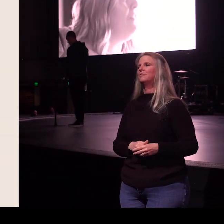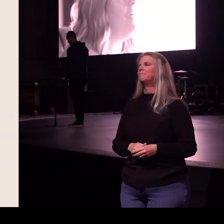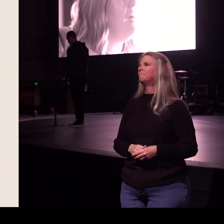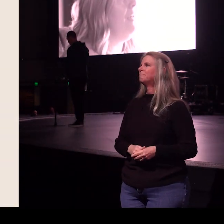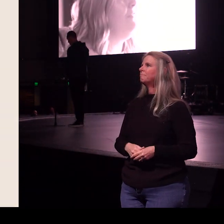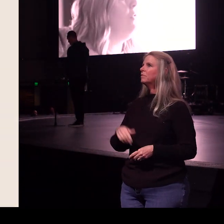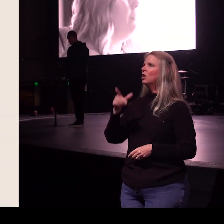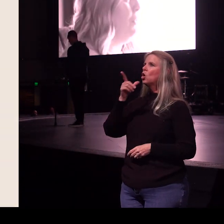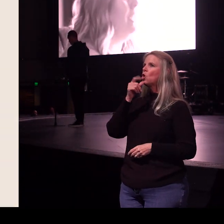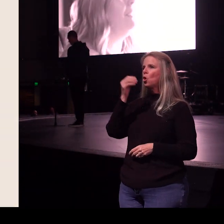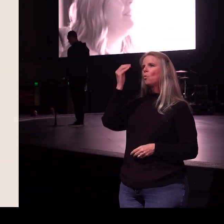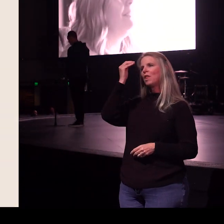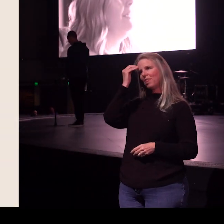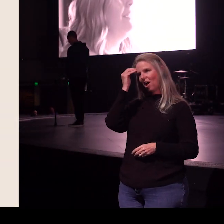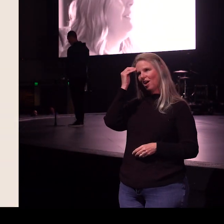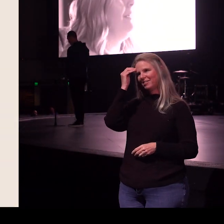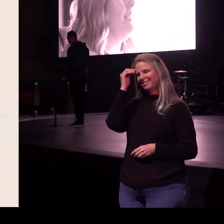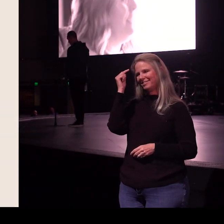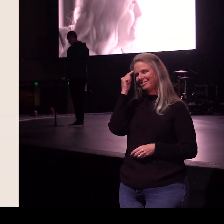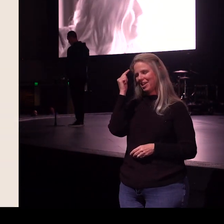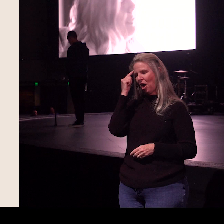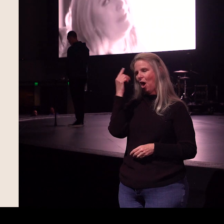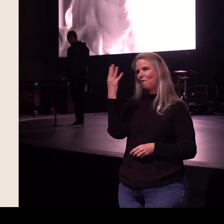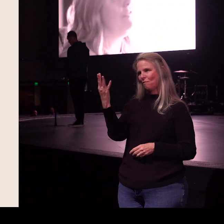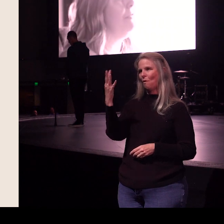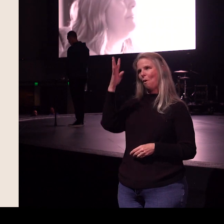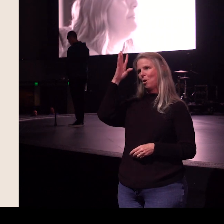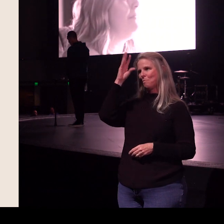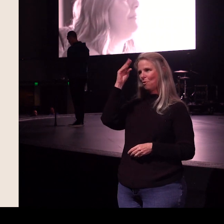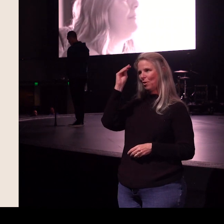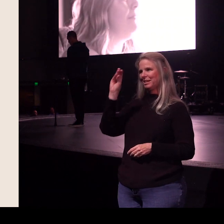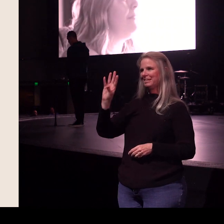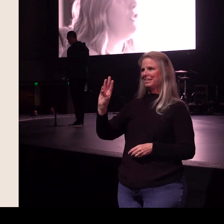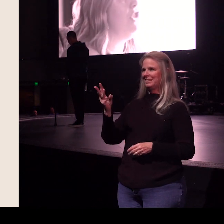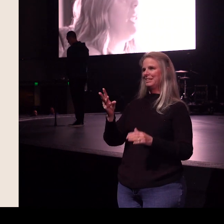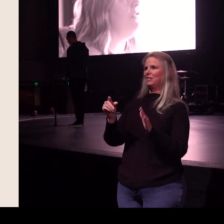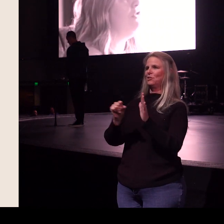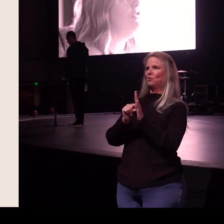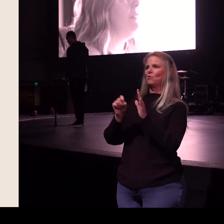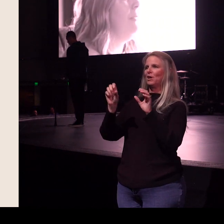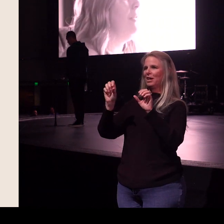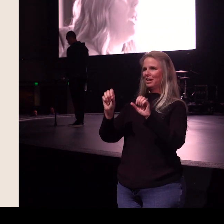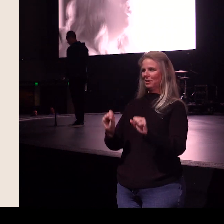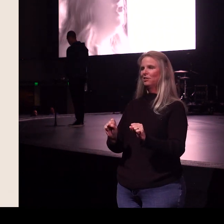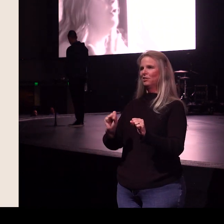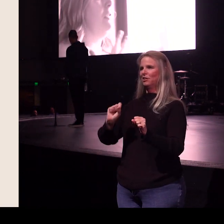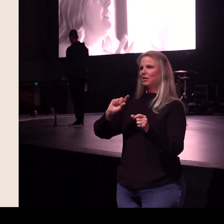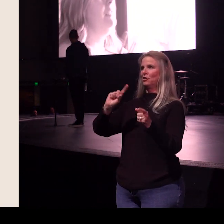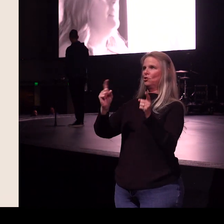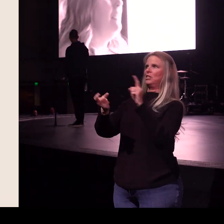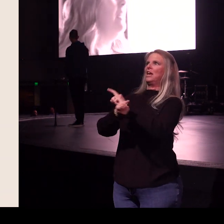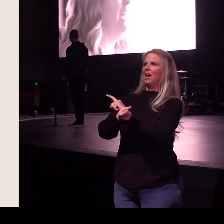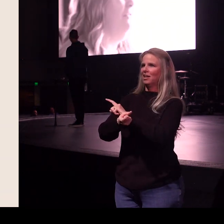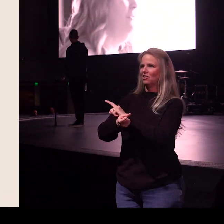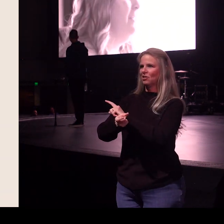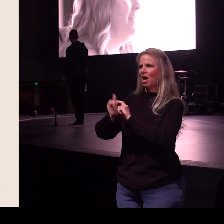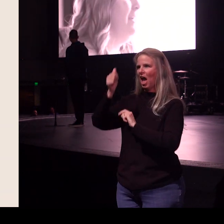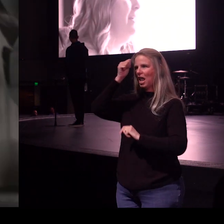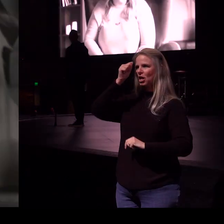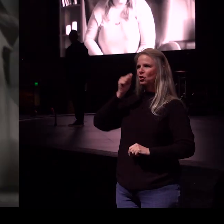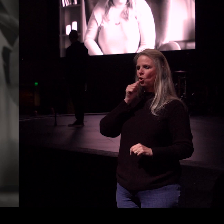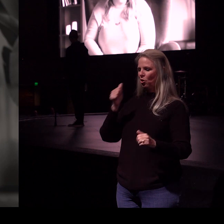Who would have thought four boys in a sixth grade classroom could change an adult's